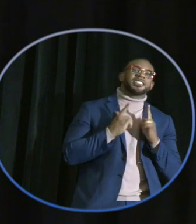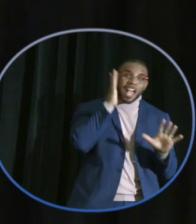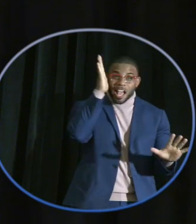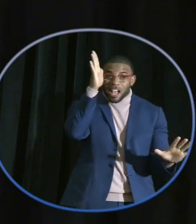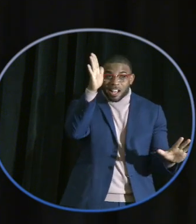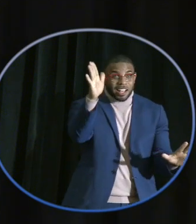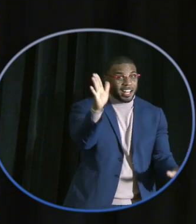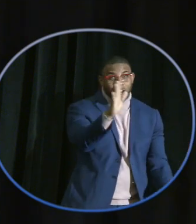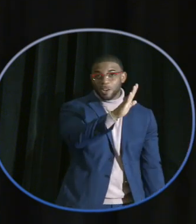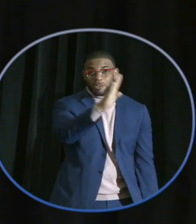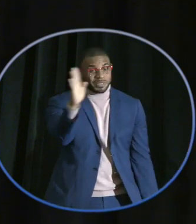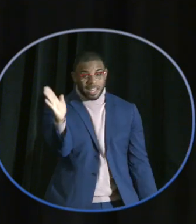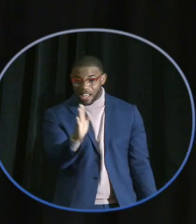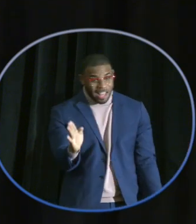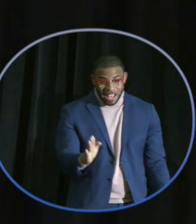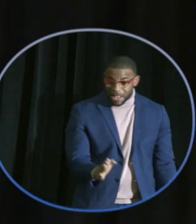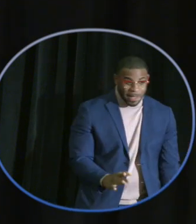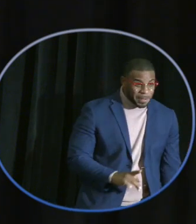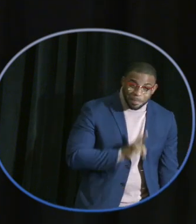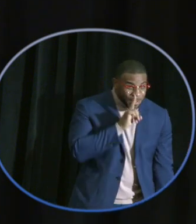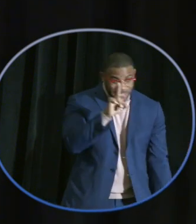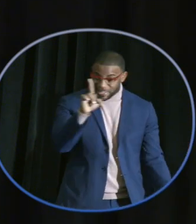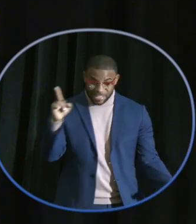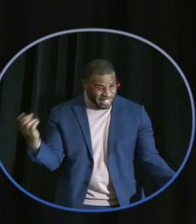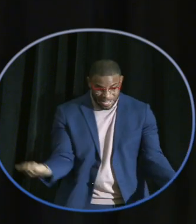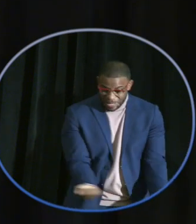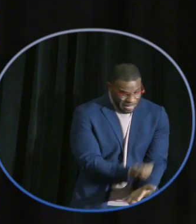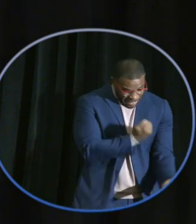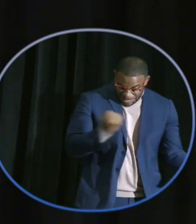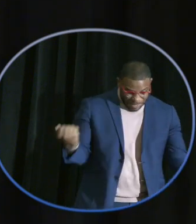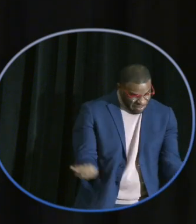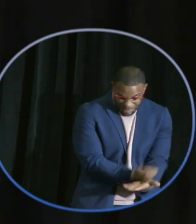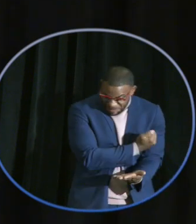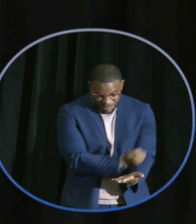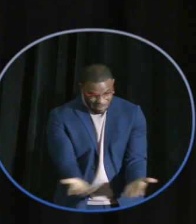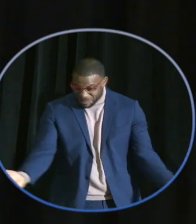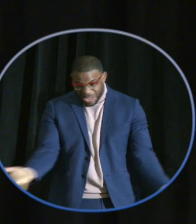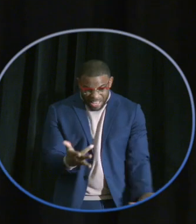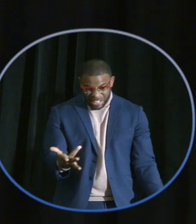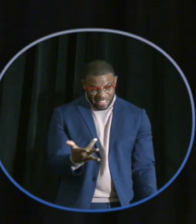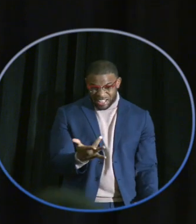living shall not be in